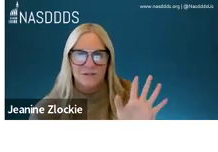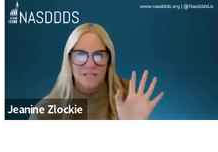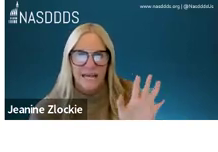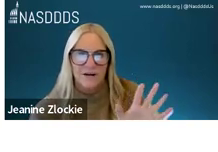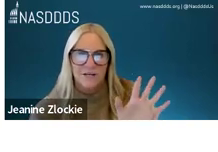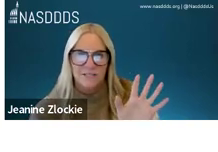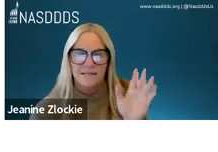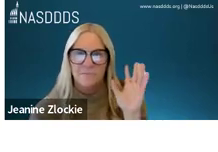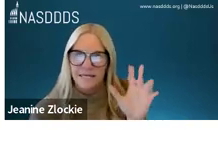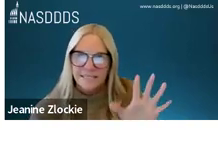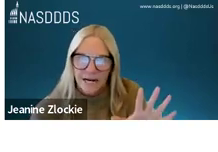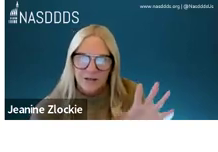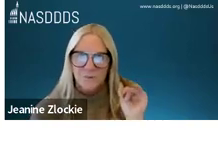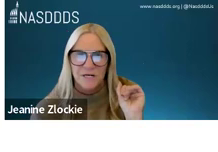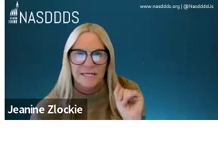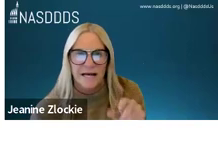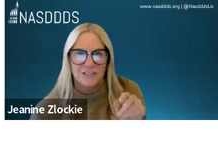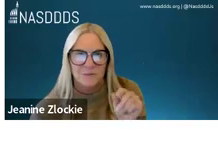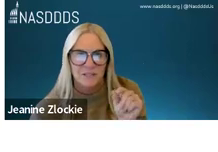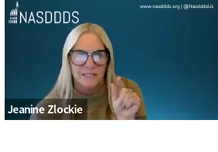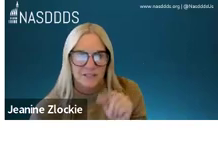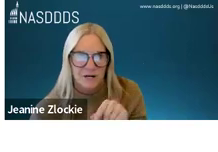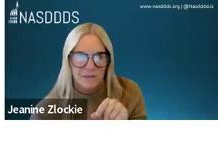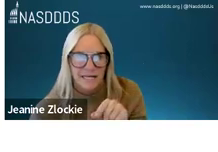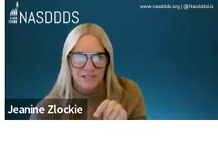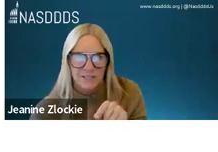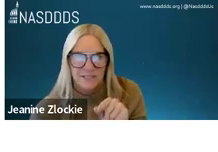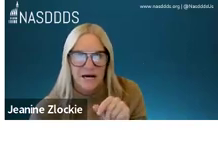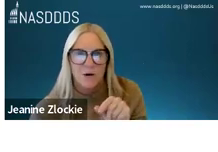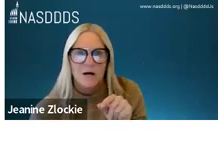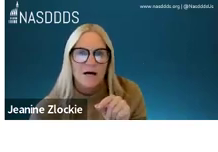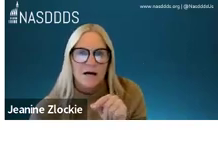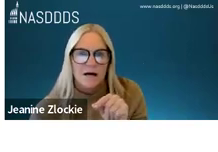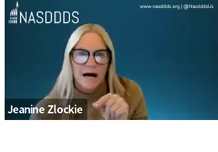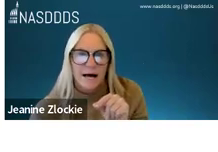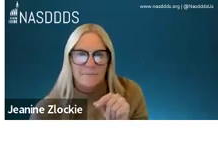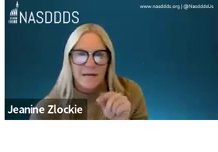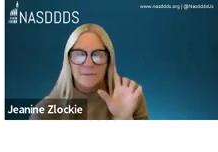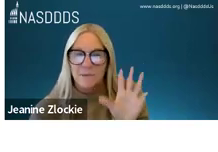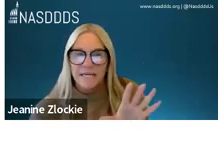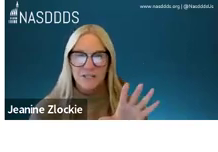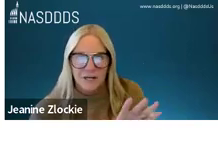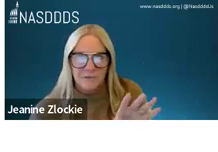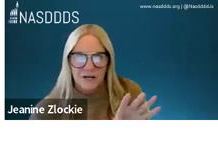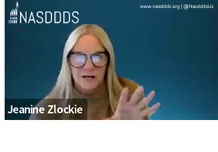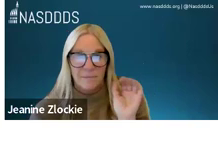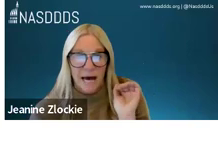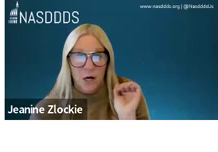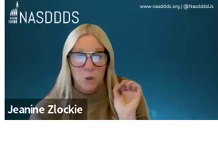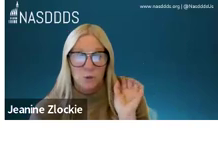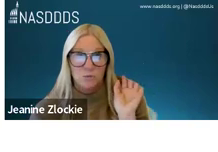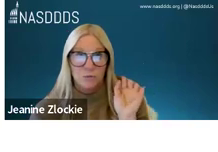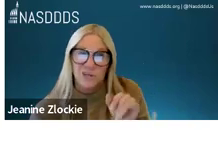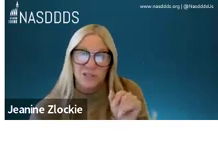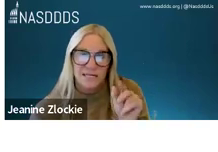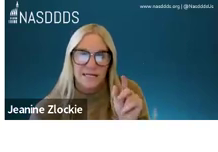focus on reducing errors, and the biggest errors were in eligibility determination. So that's a big contributor,